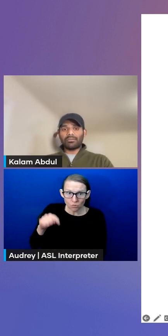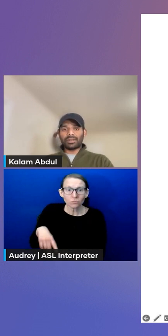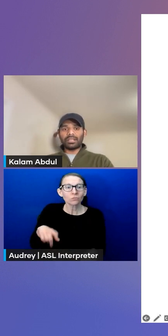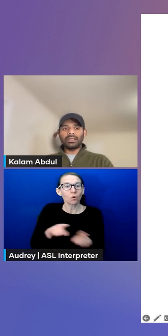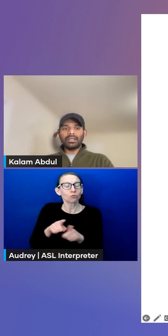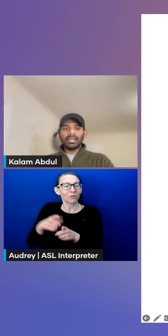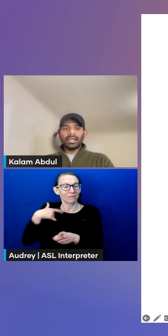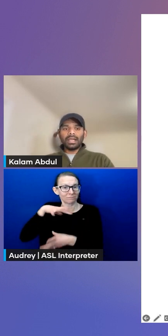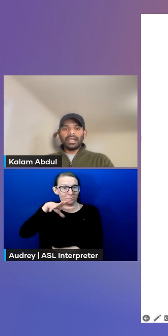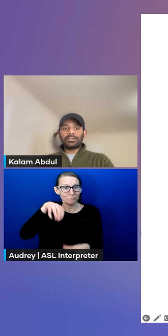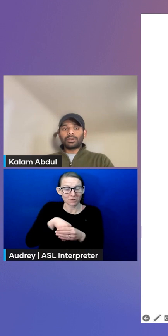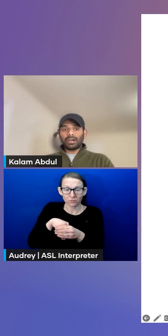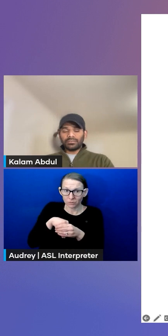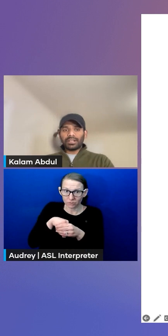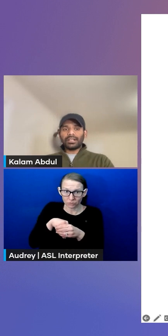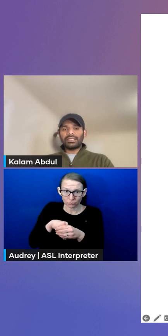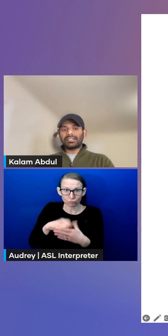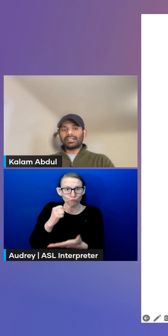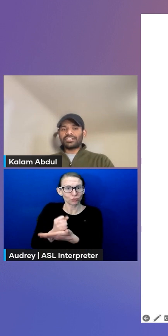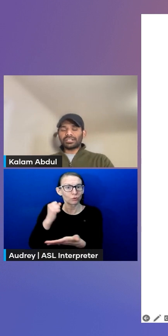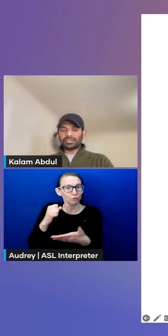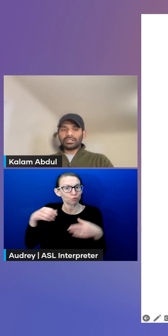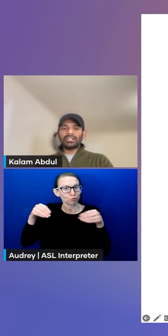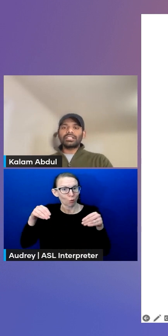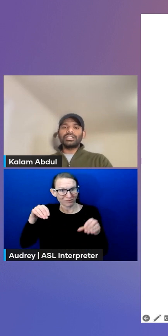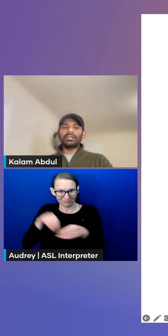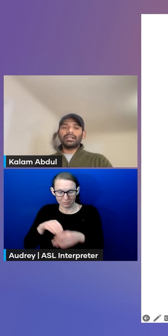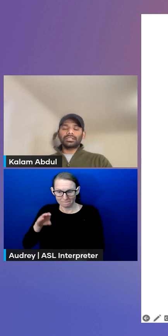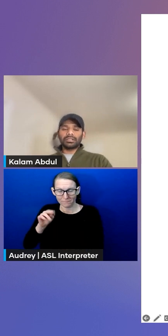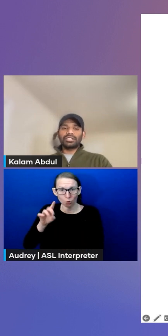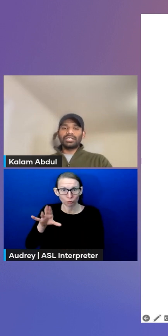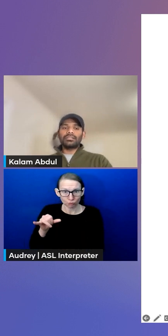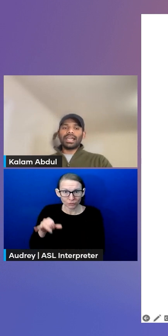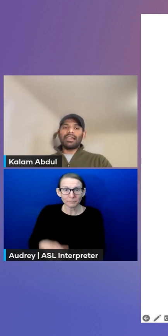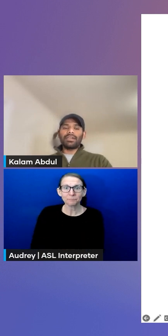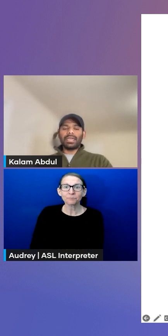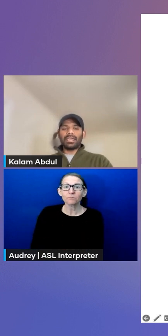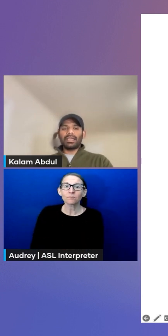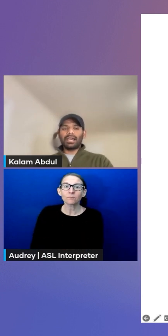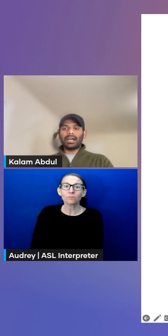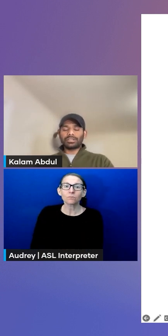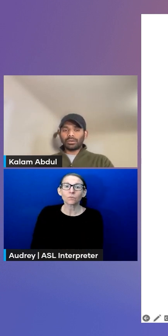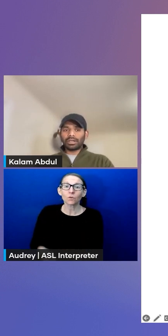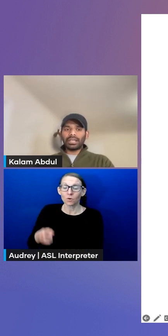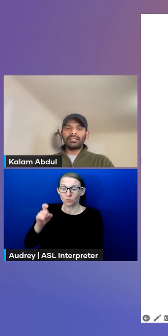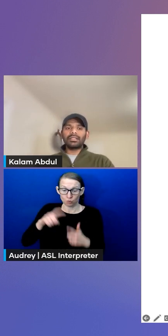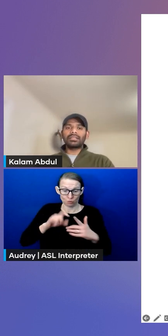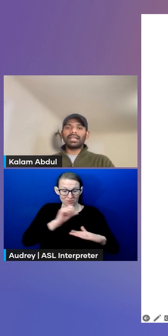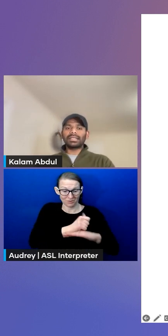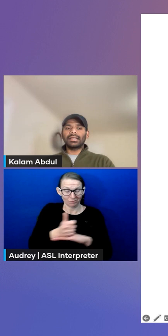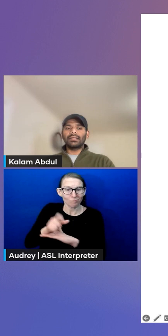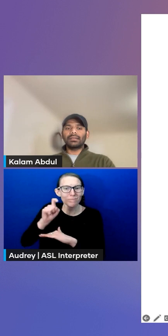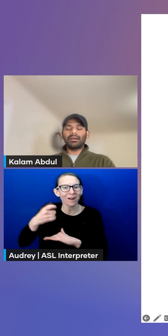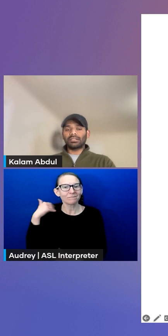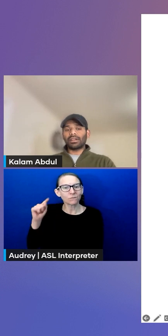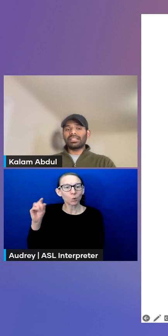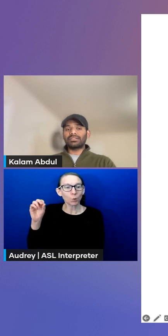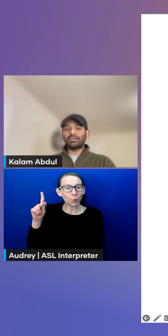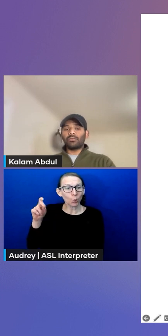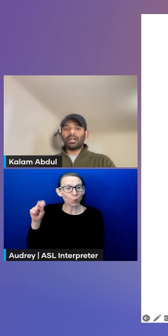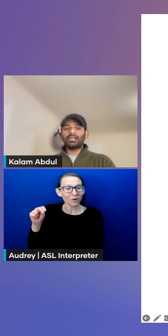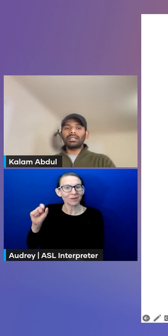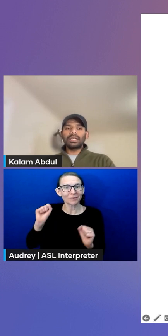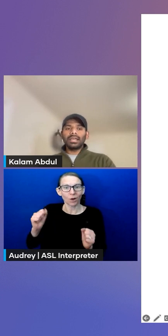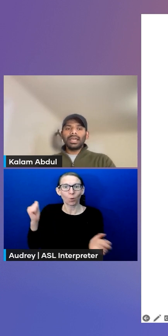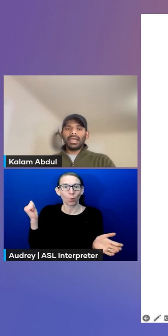in the boundary. And to configure this credential store, you need to have a token that can authorize